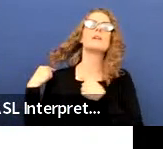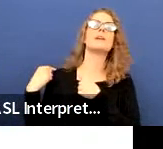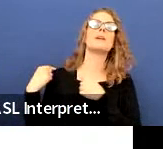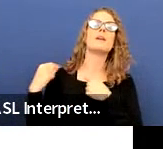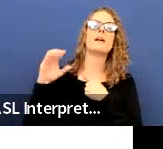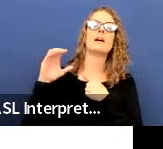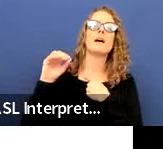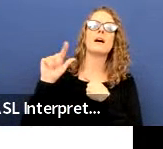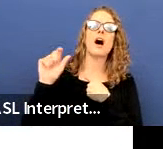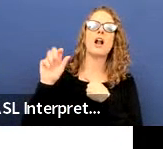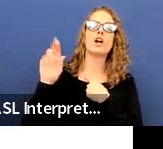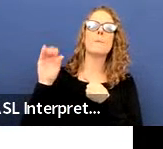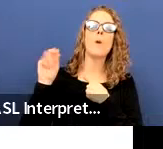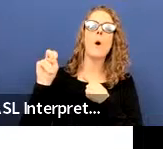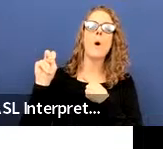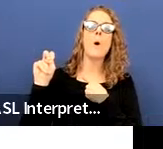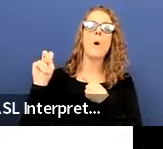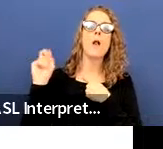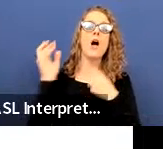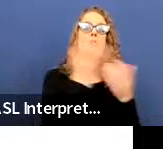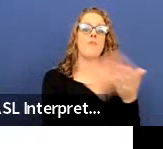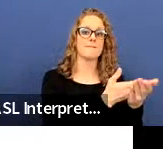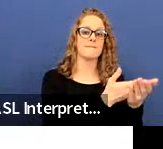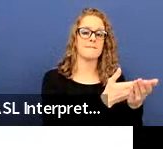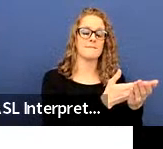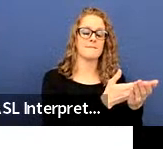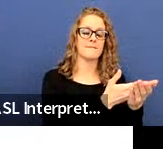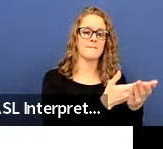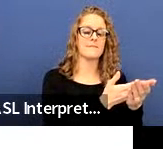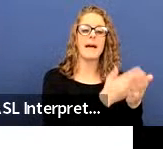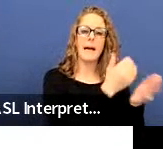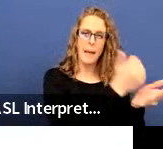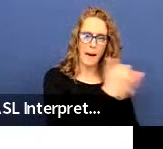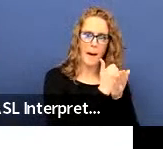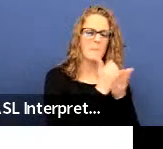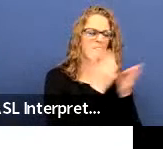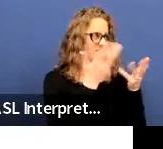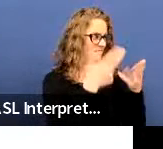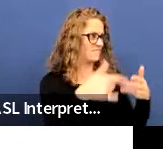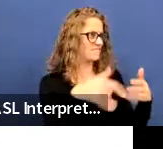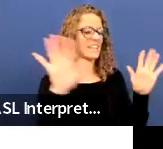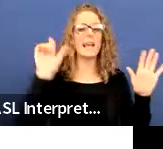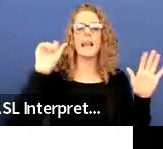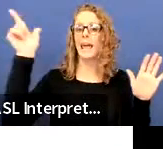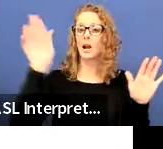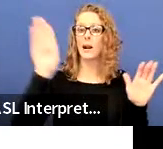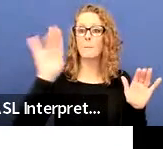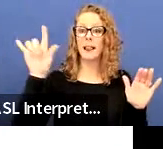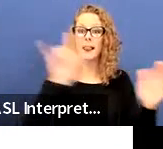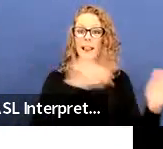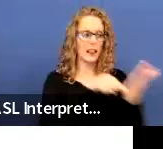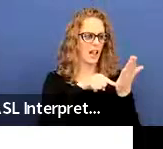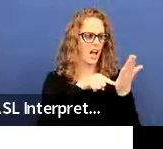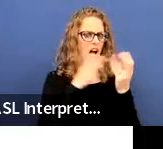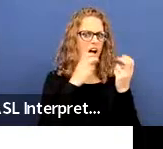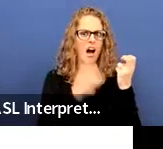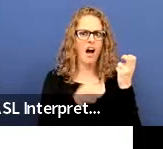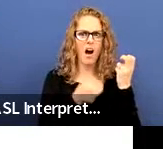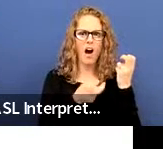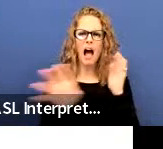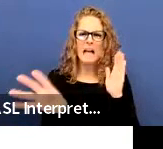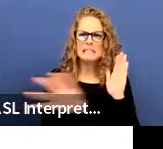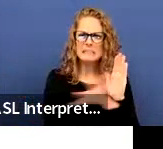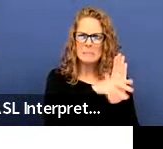and was shocked at how much I paid for that emergency room visit. So this is the